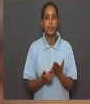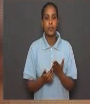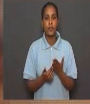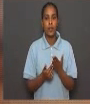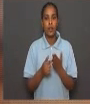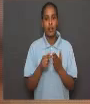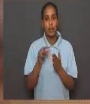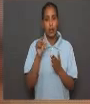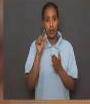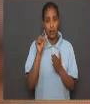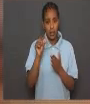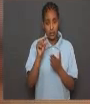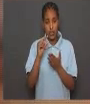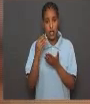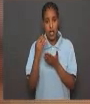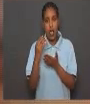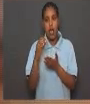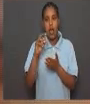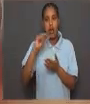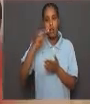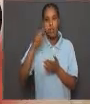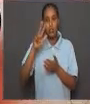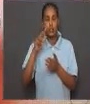less ammonia will be produced.